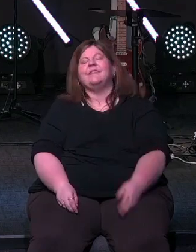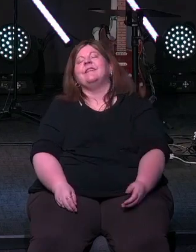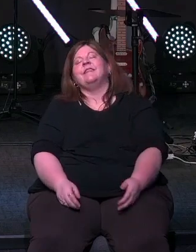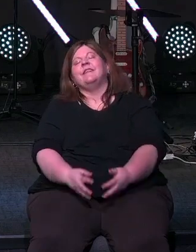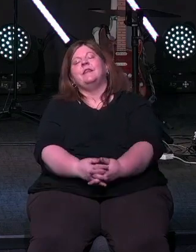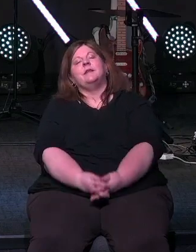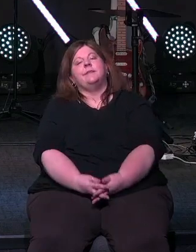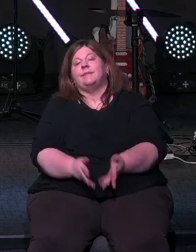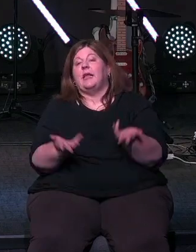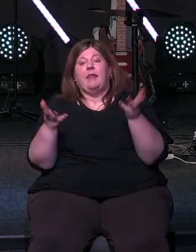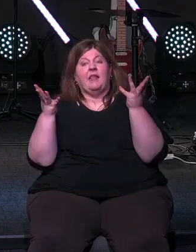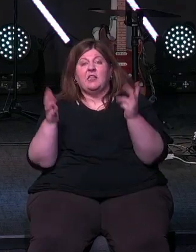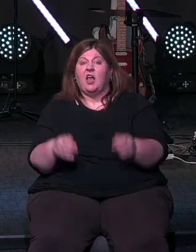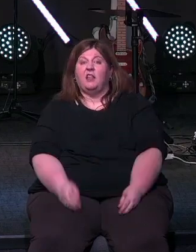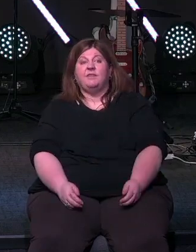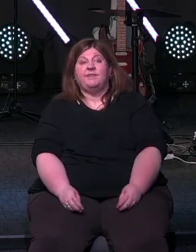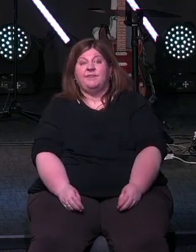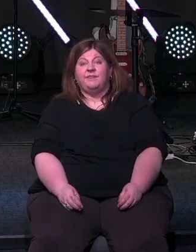This is it.